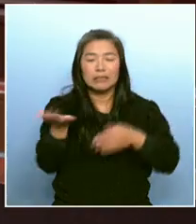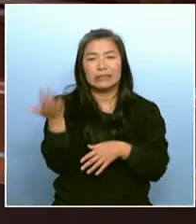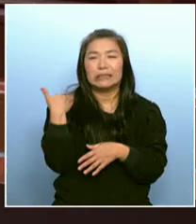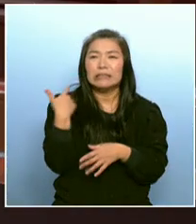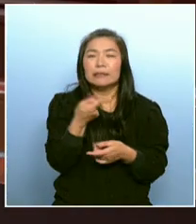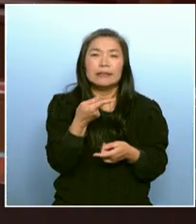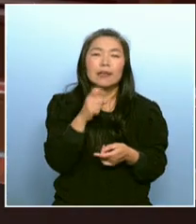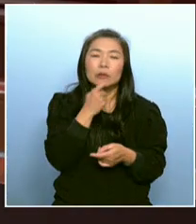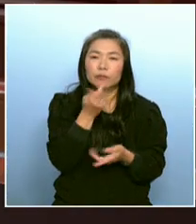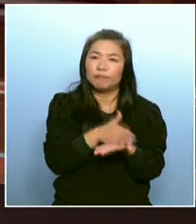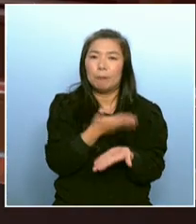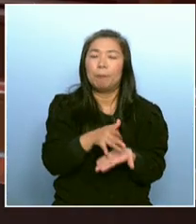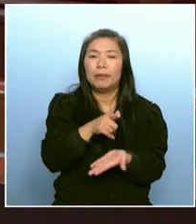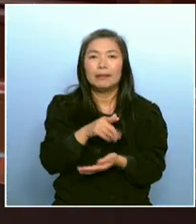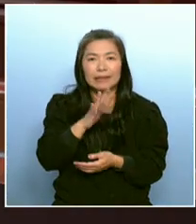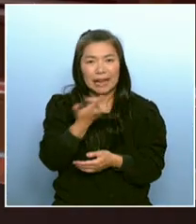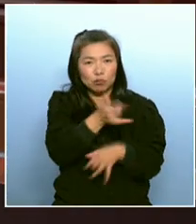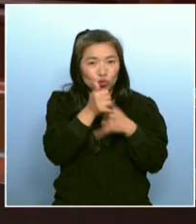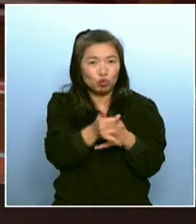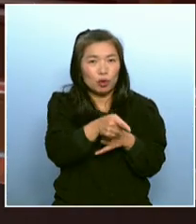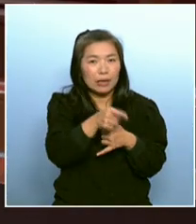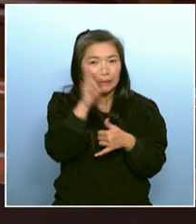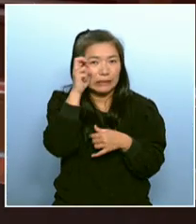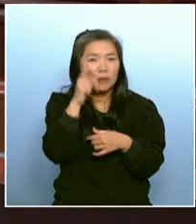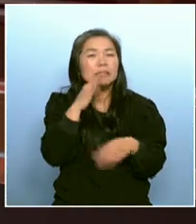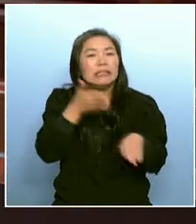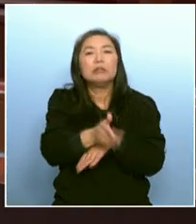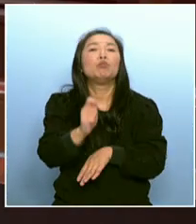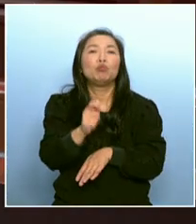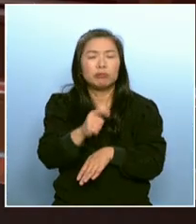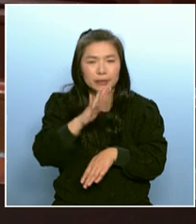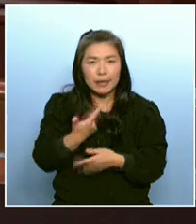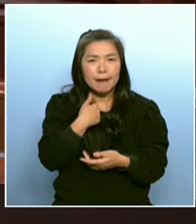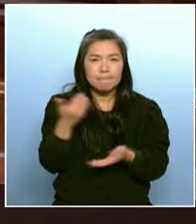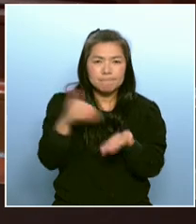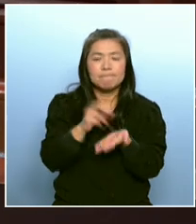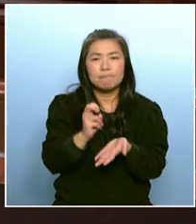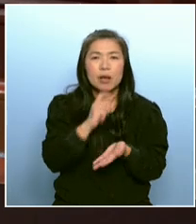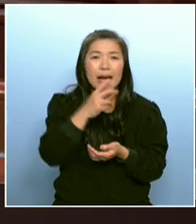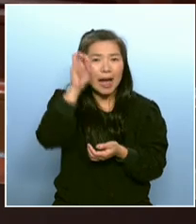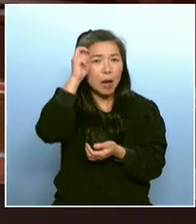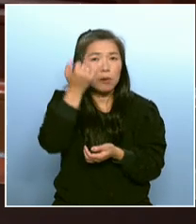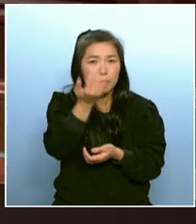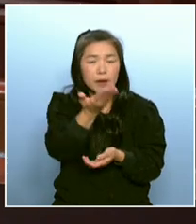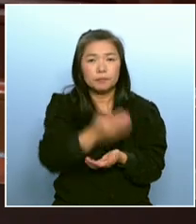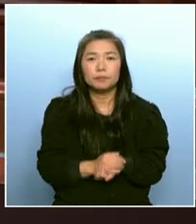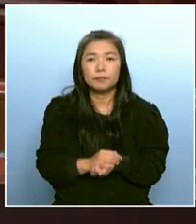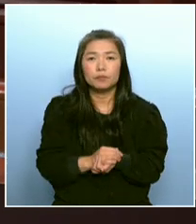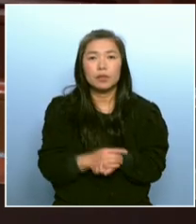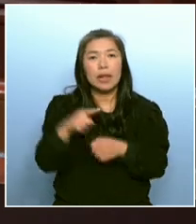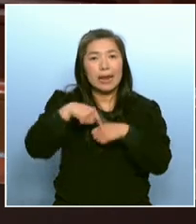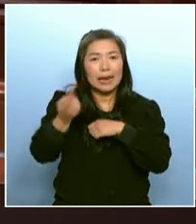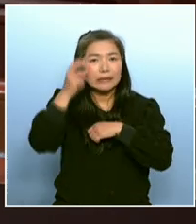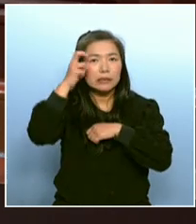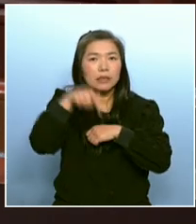I understand that the program is now focusing on primary 3 to primary 6 students, so the targets are now a little different from the